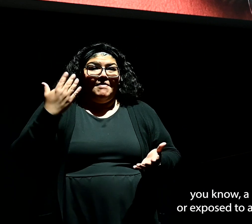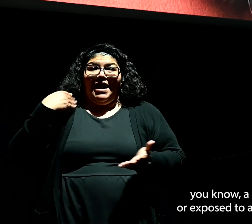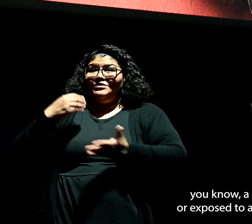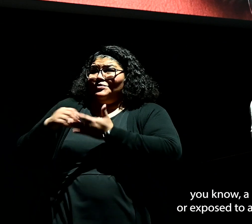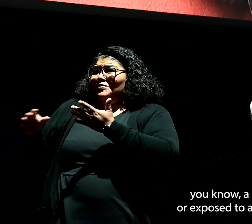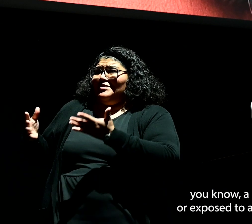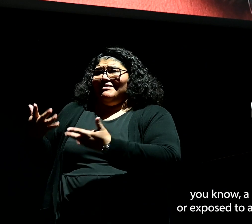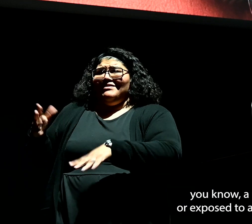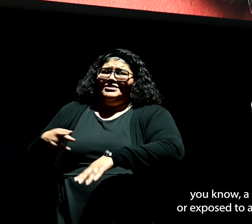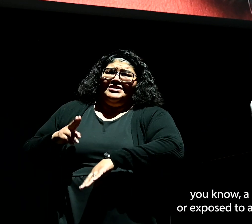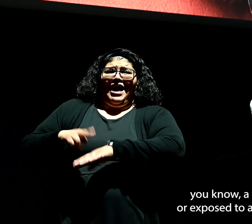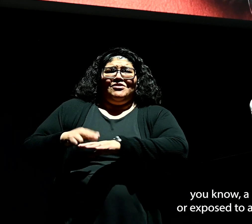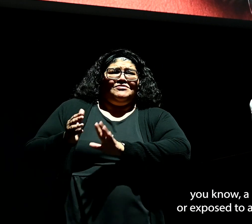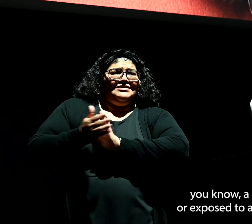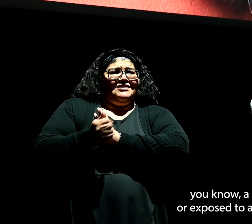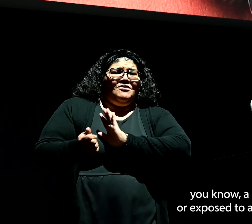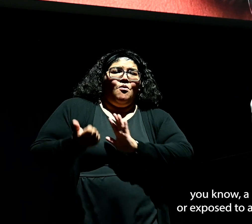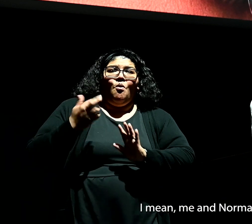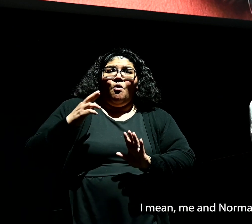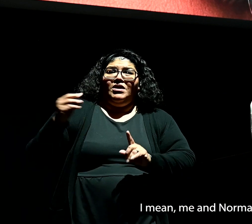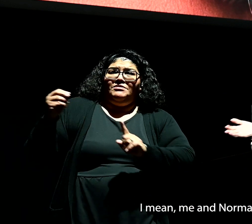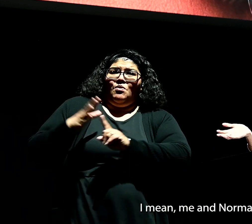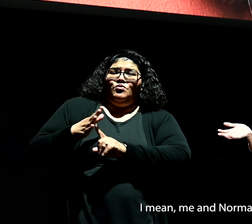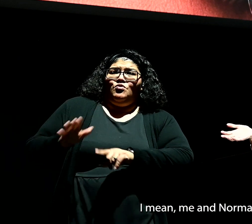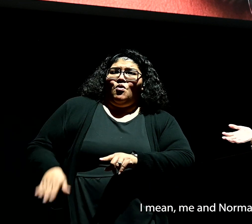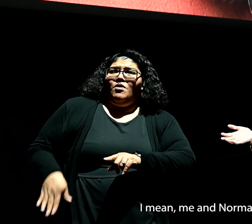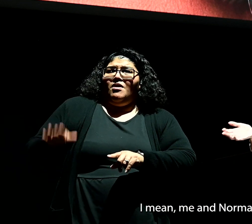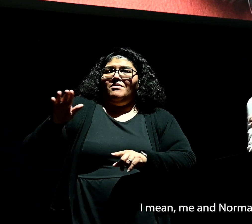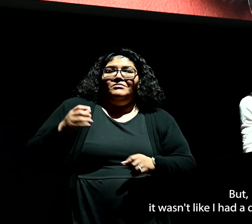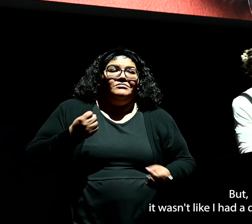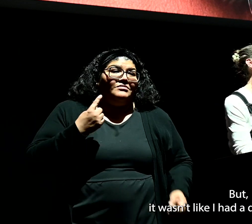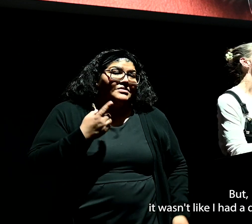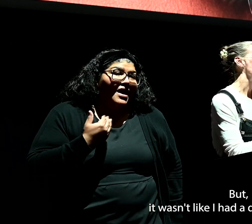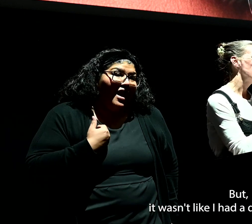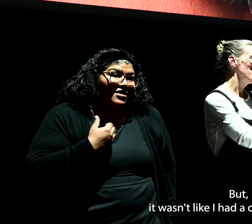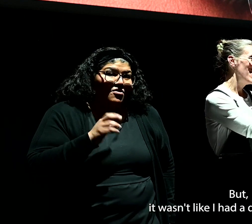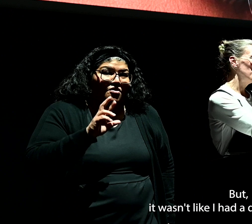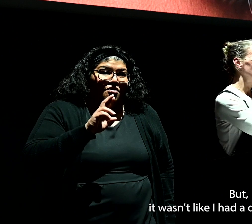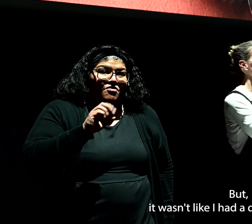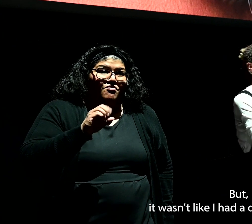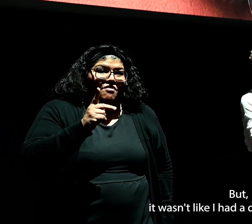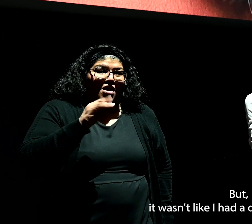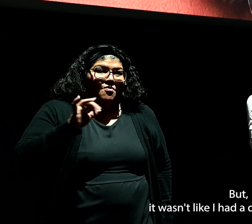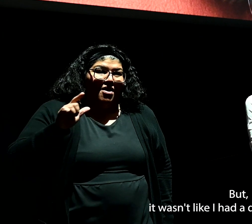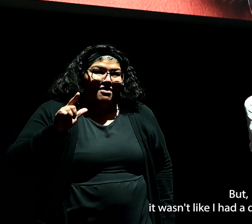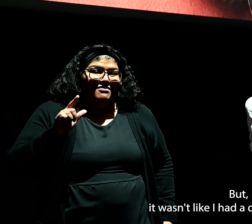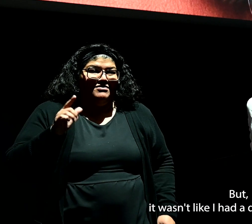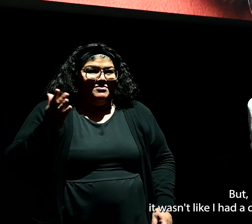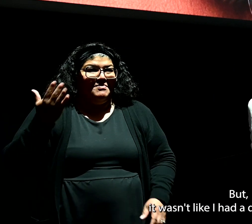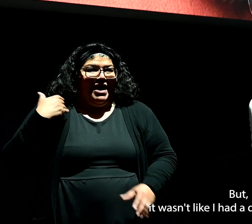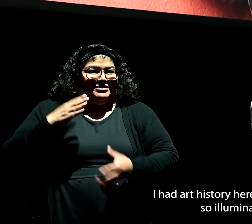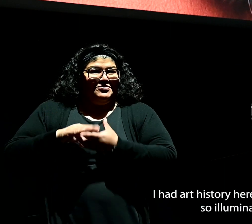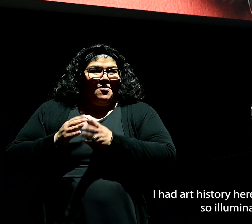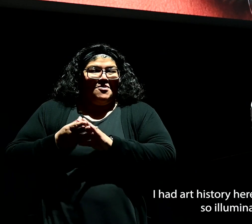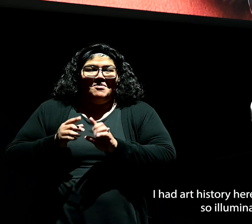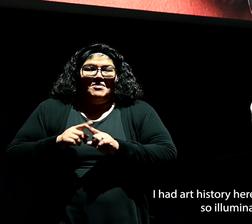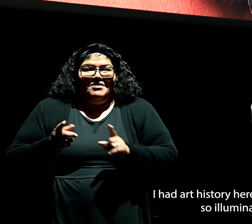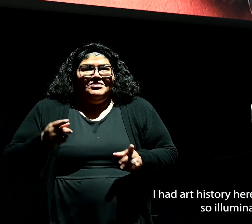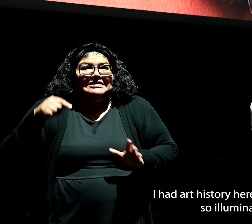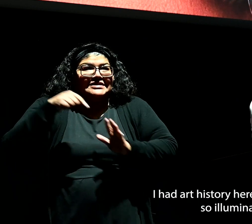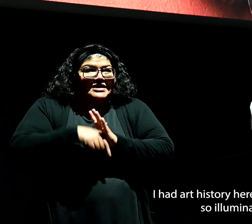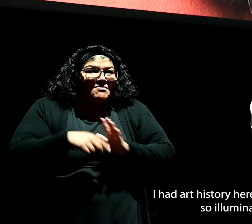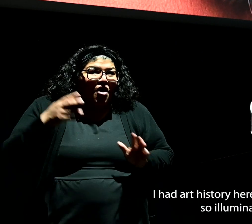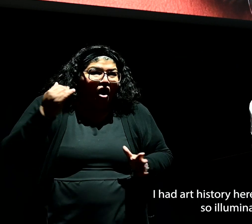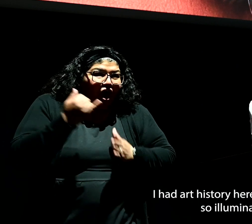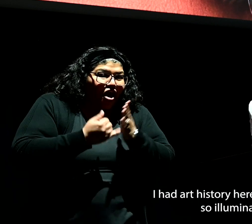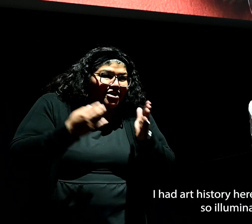a natural or exposed to a lot of art. I mean, we had Norman Rockwell, right? But it wasn't like I had a deep art history. I had art history